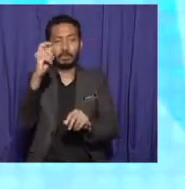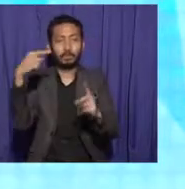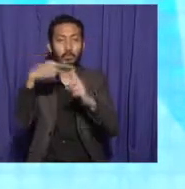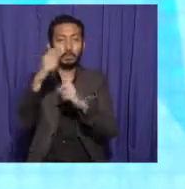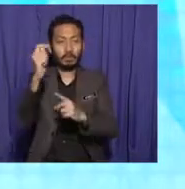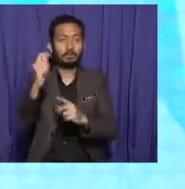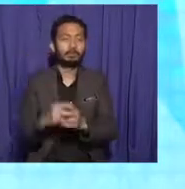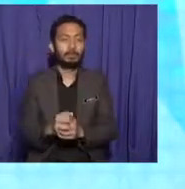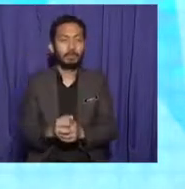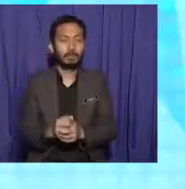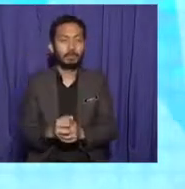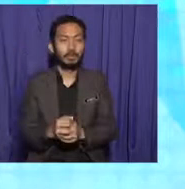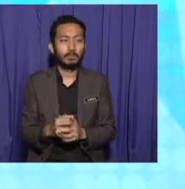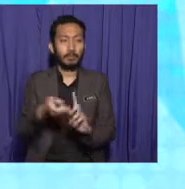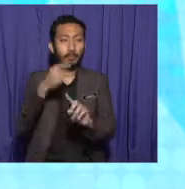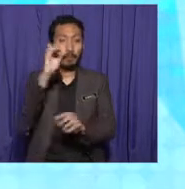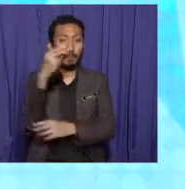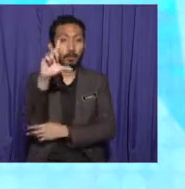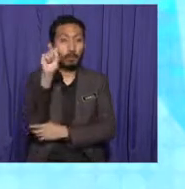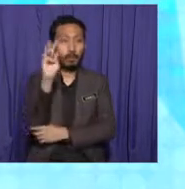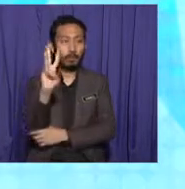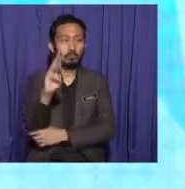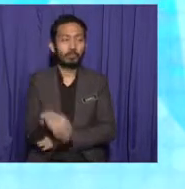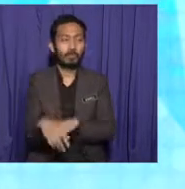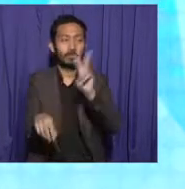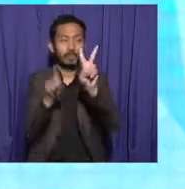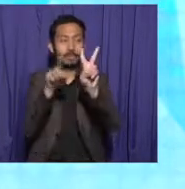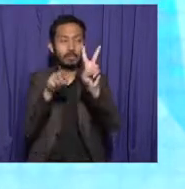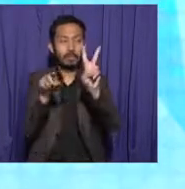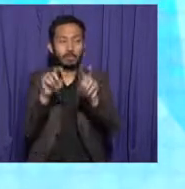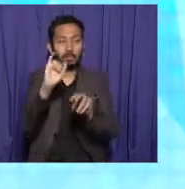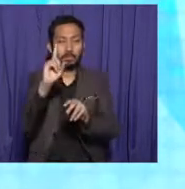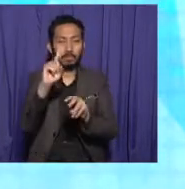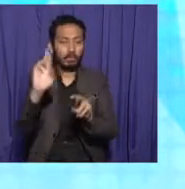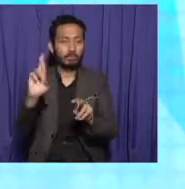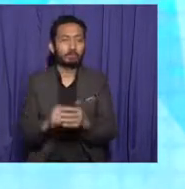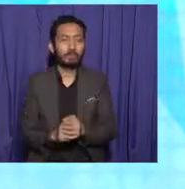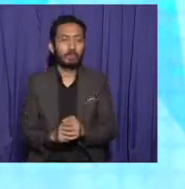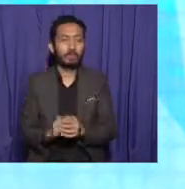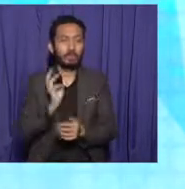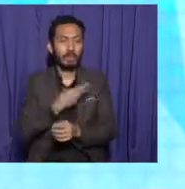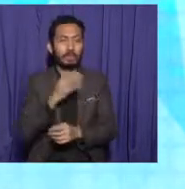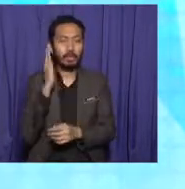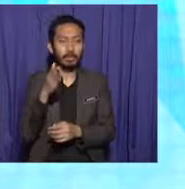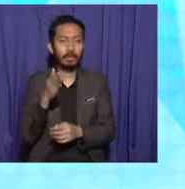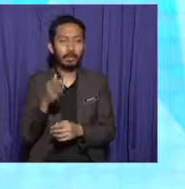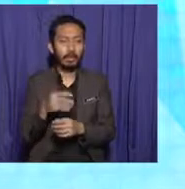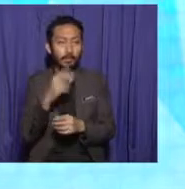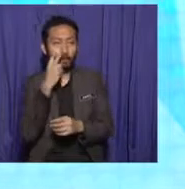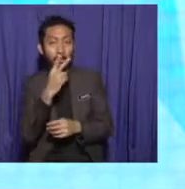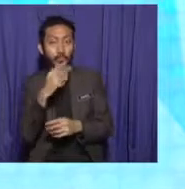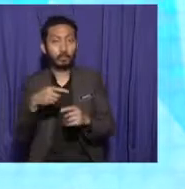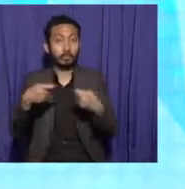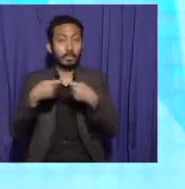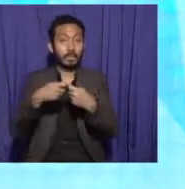V equal to IR, we can derive an expression for the current I. I equal to V